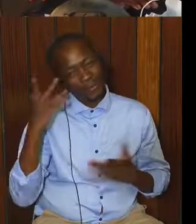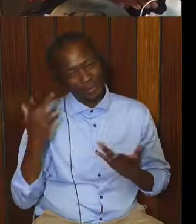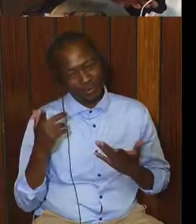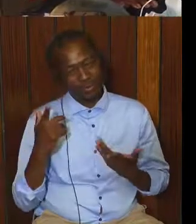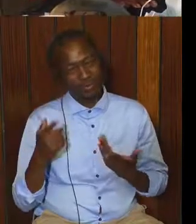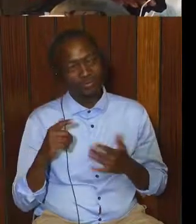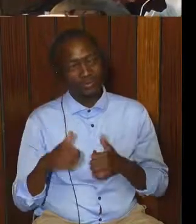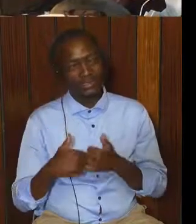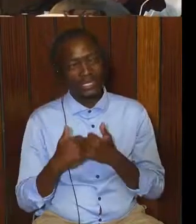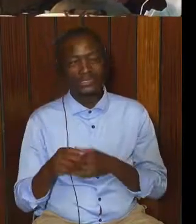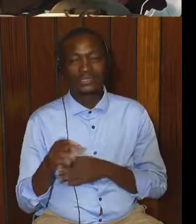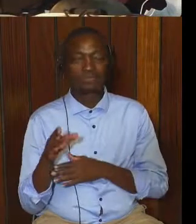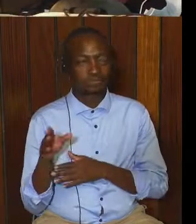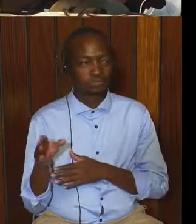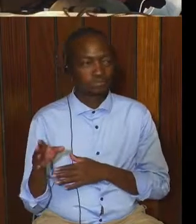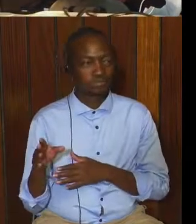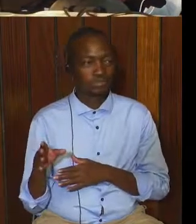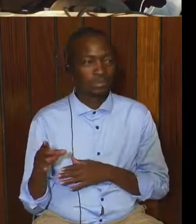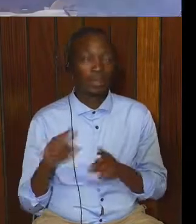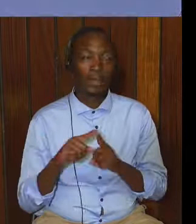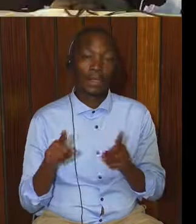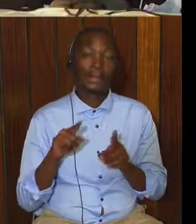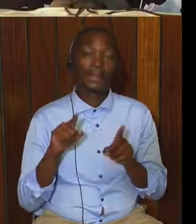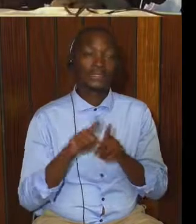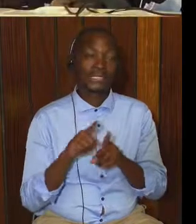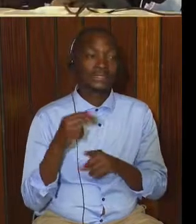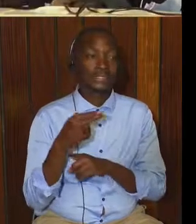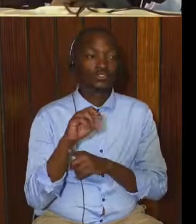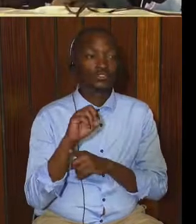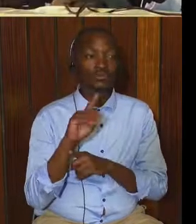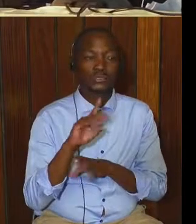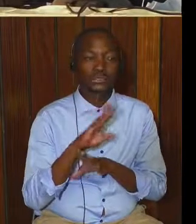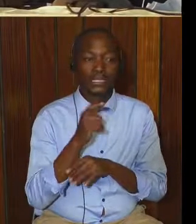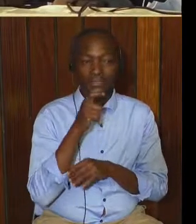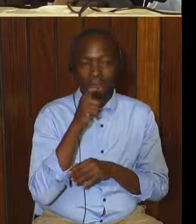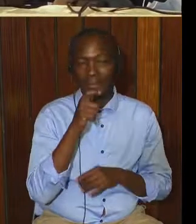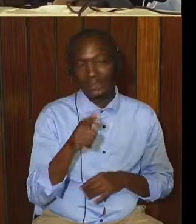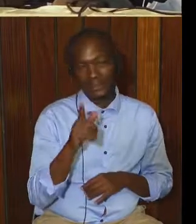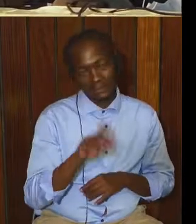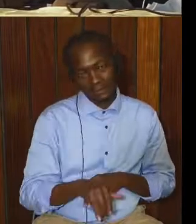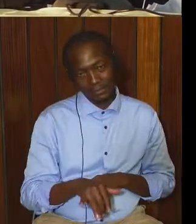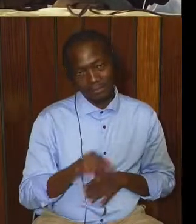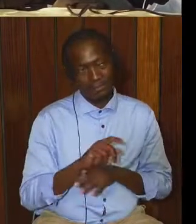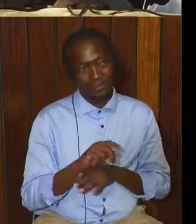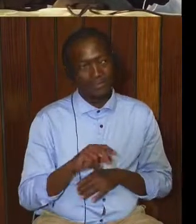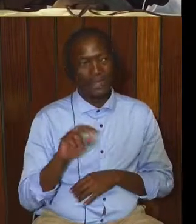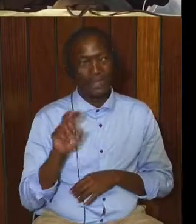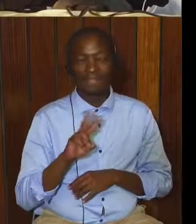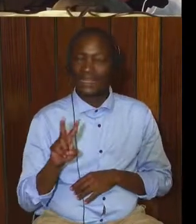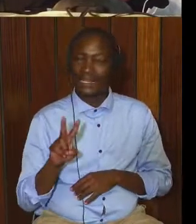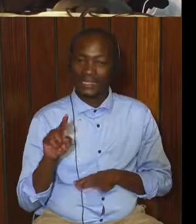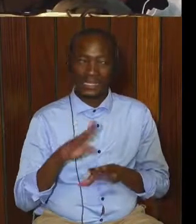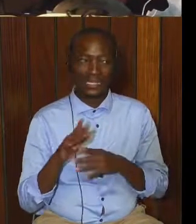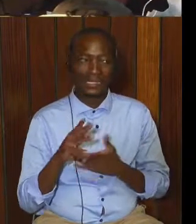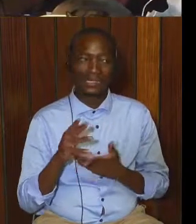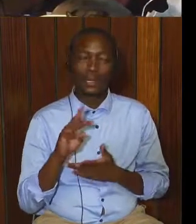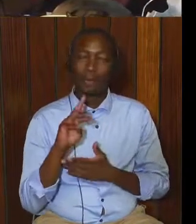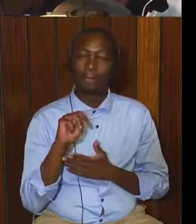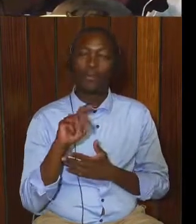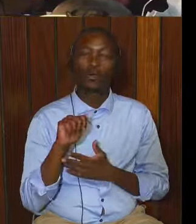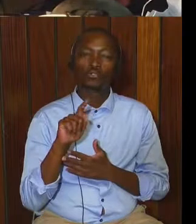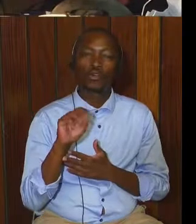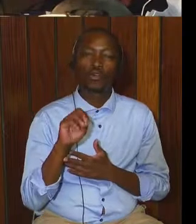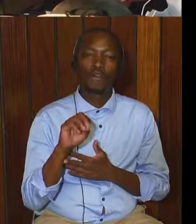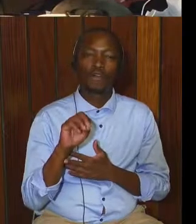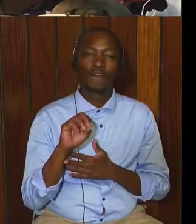is not moving. But like the HOD has mentioned, the Vereeniging Intermodal facility is